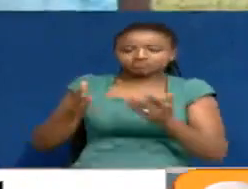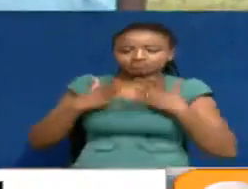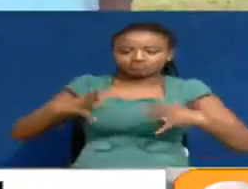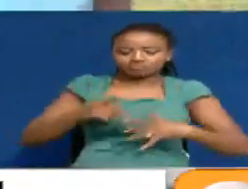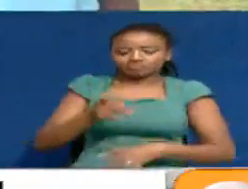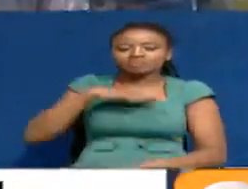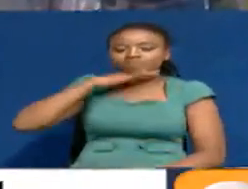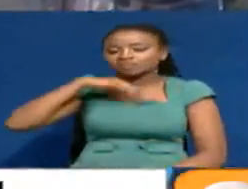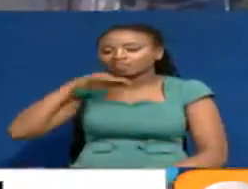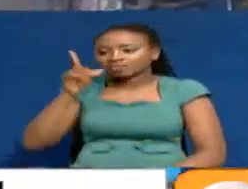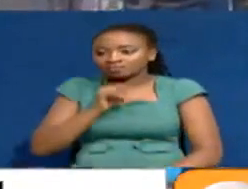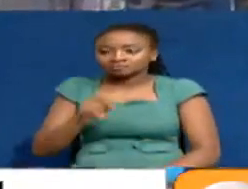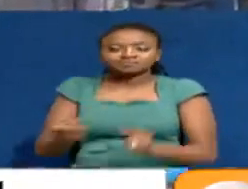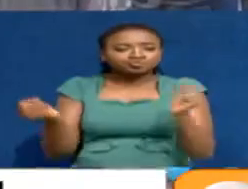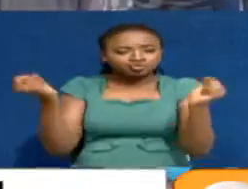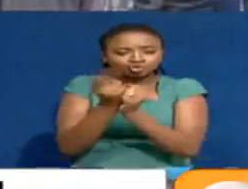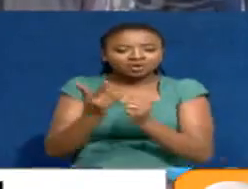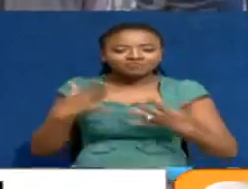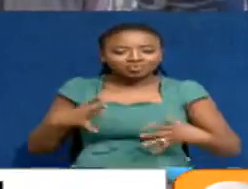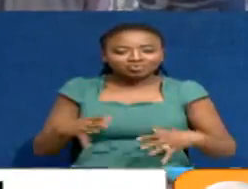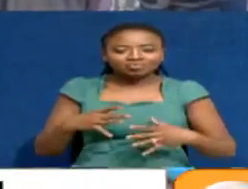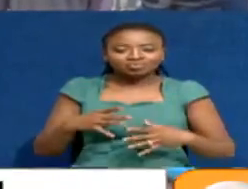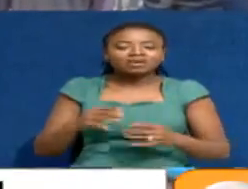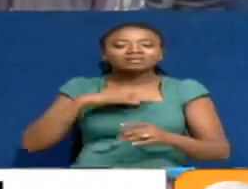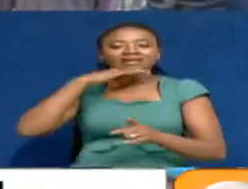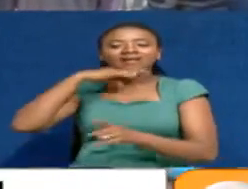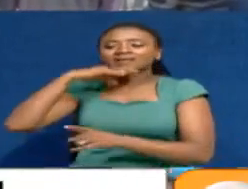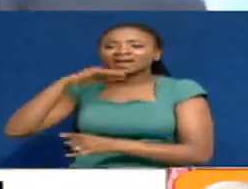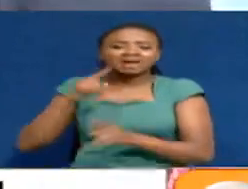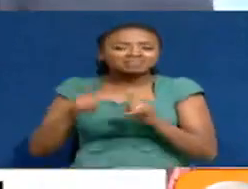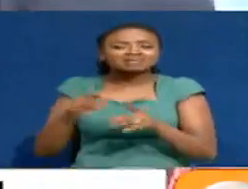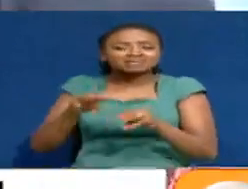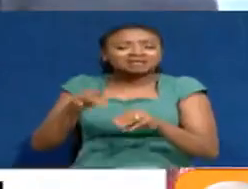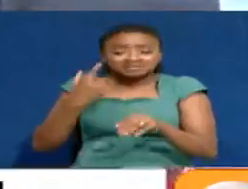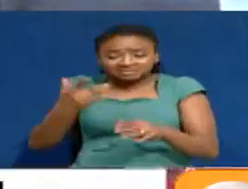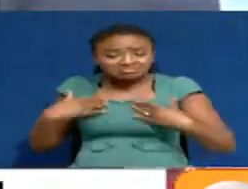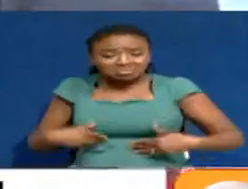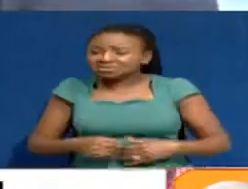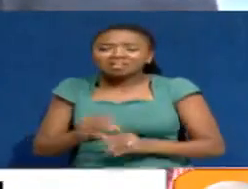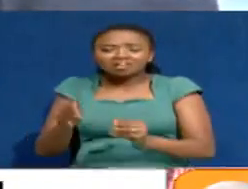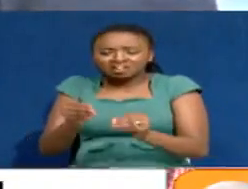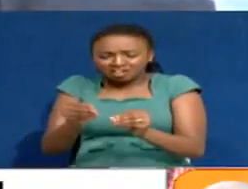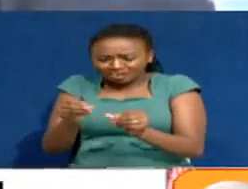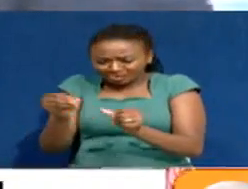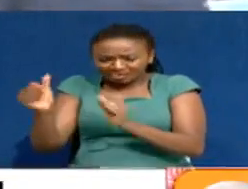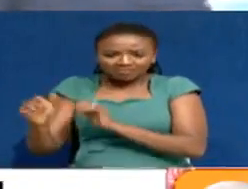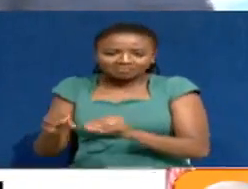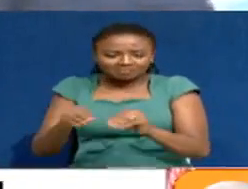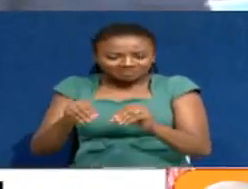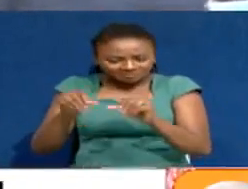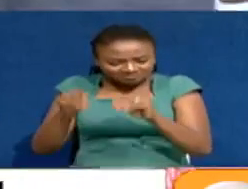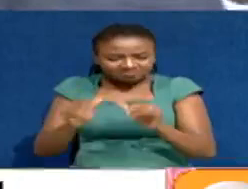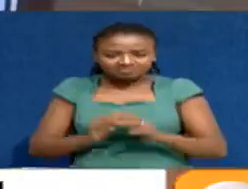12 bodies were reportedly burnt beyond recognition, with the affected families awaiting the results to plan for their